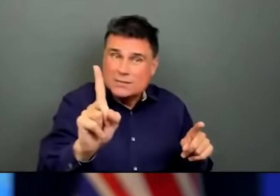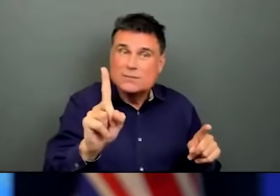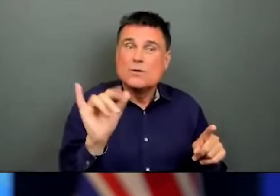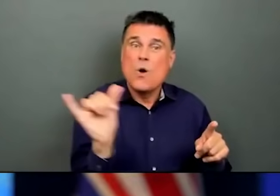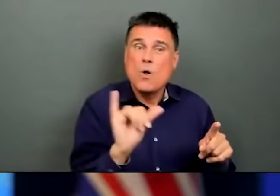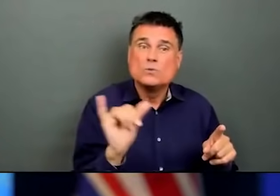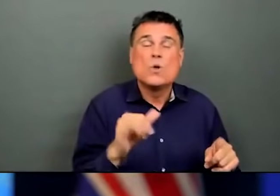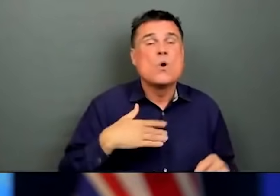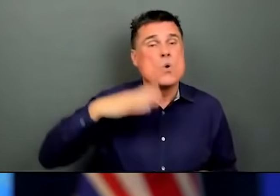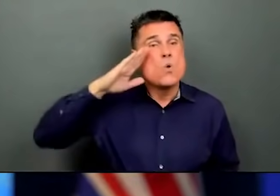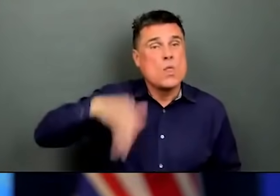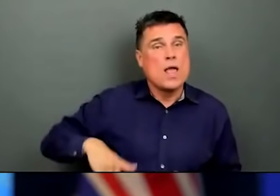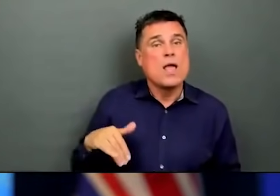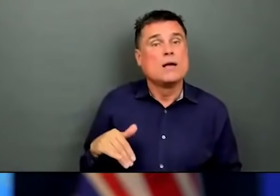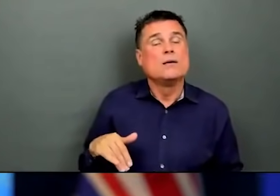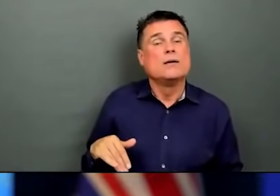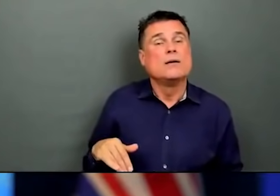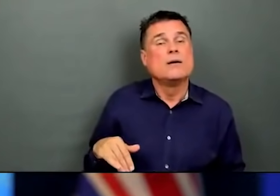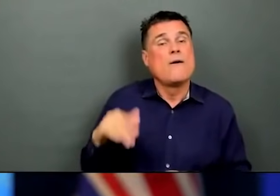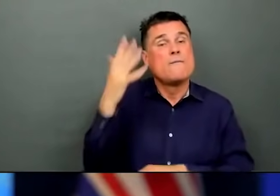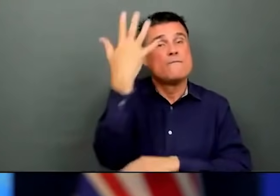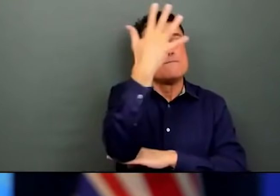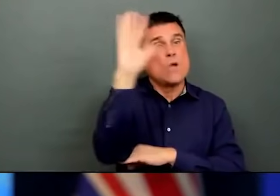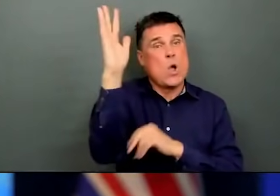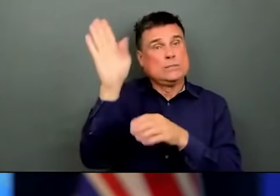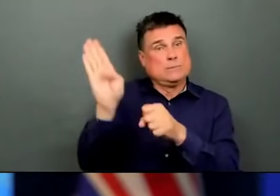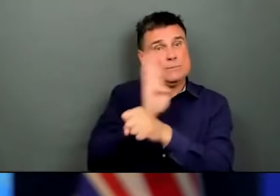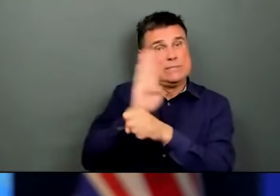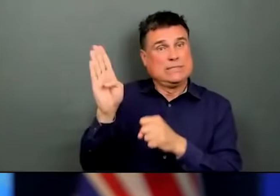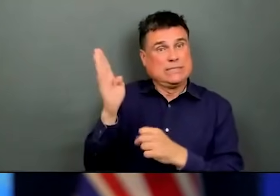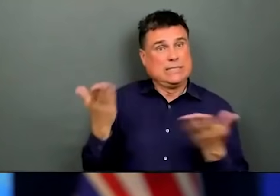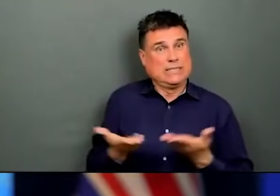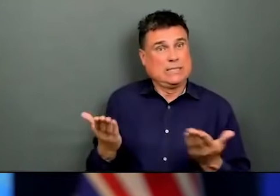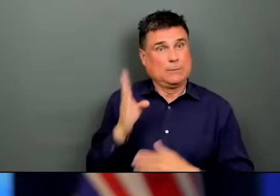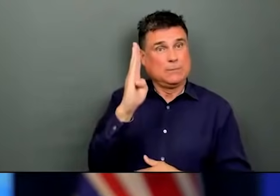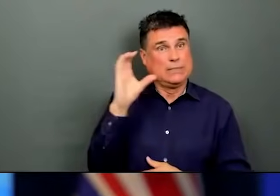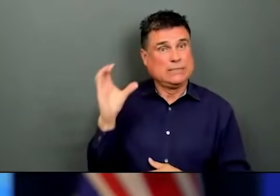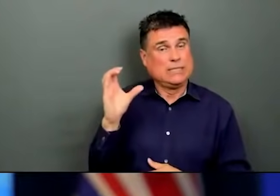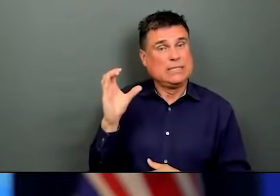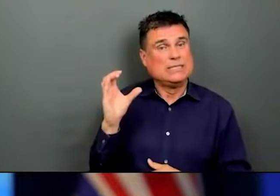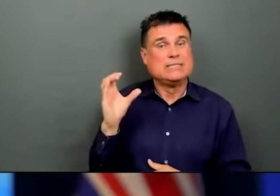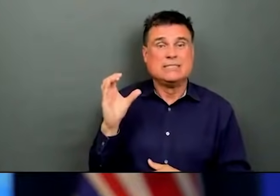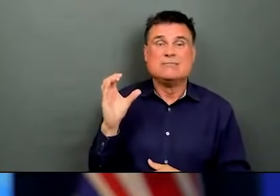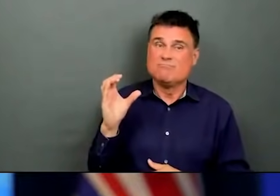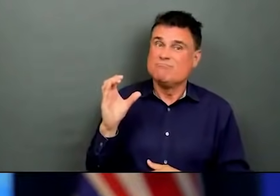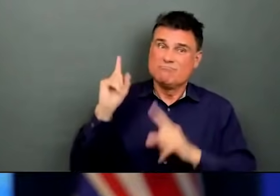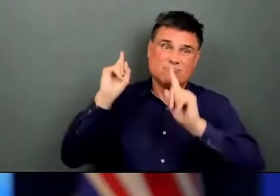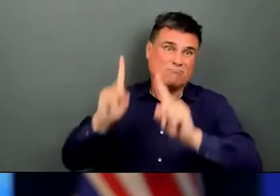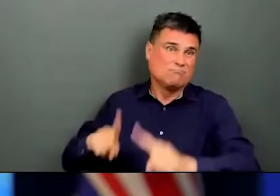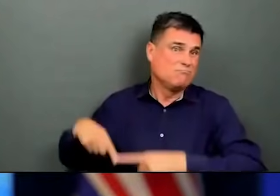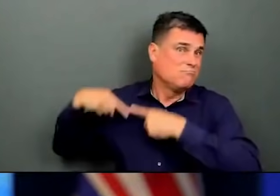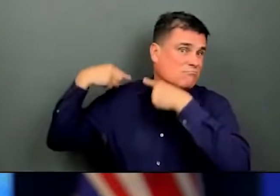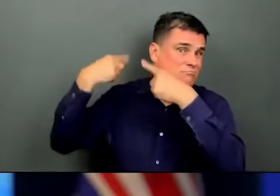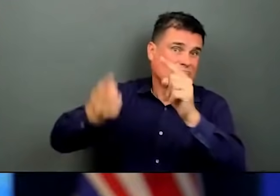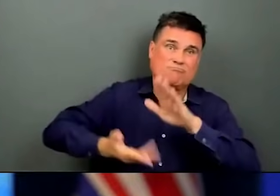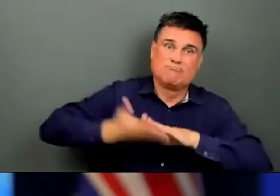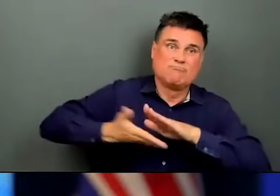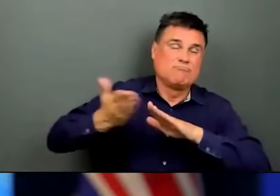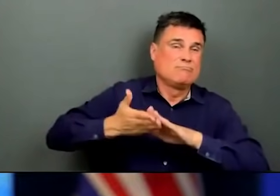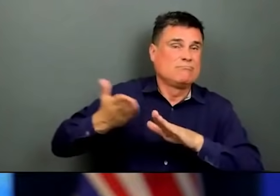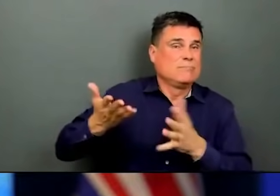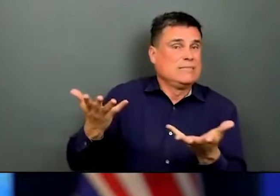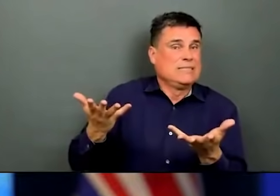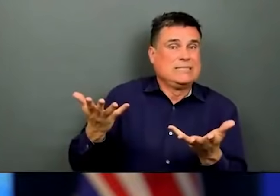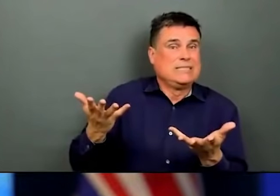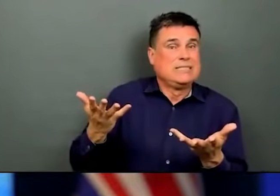BC's economy. I know the majority of British Columbians understand this is a long process. I'm hopeful more will join that majority view